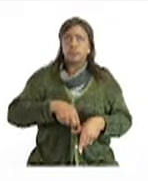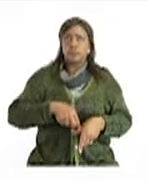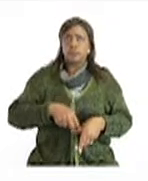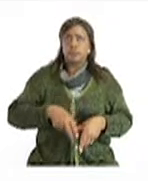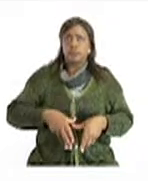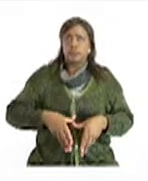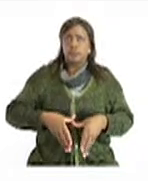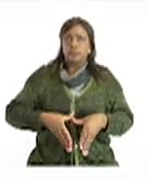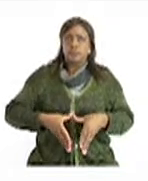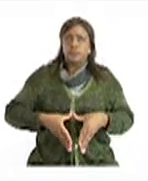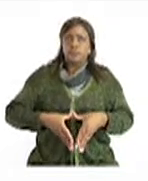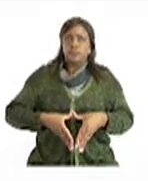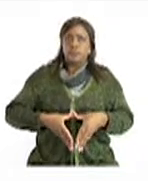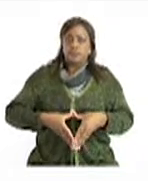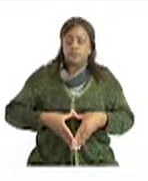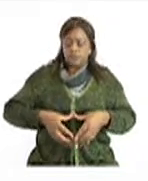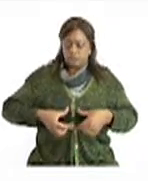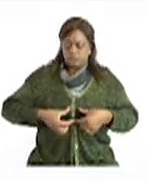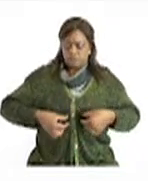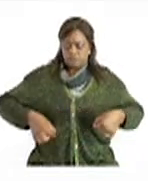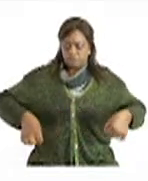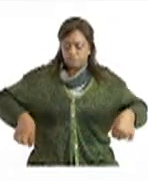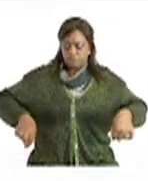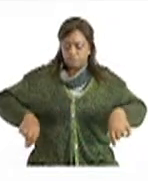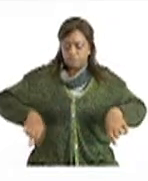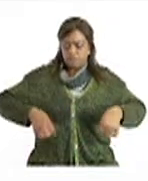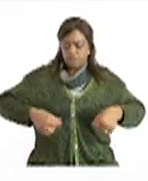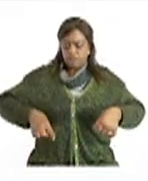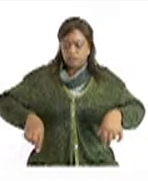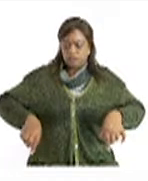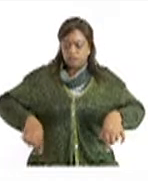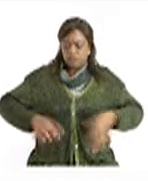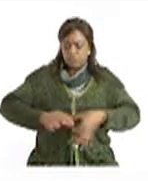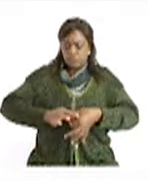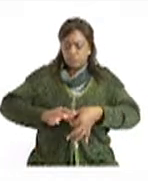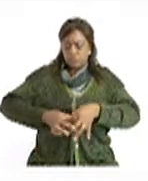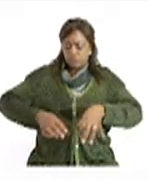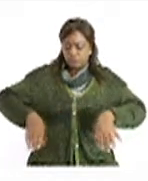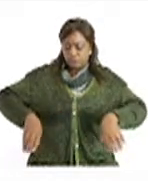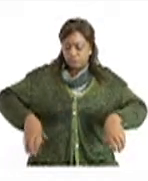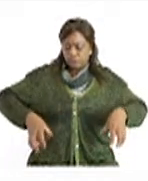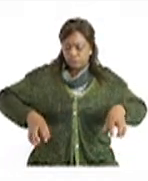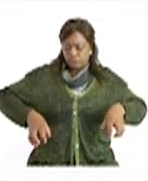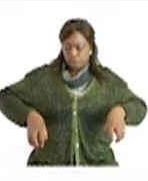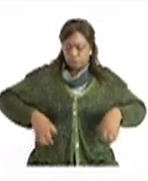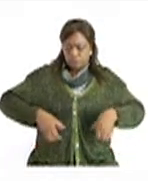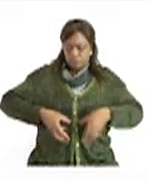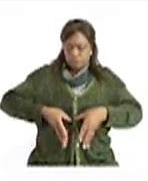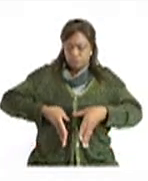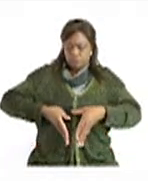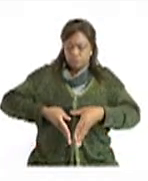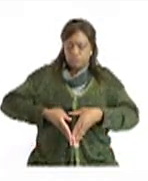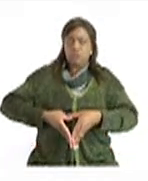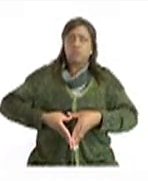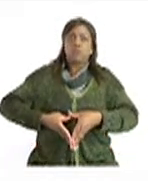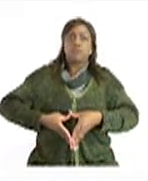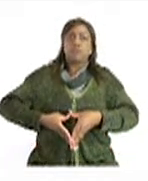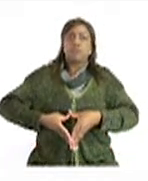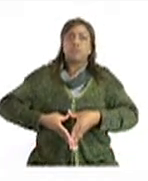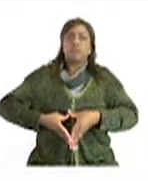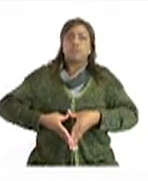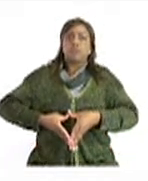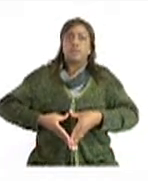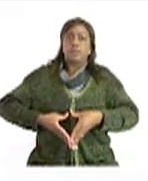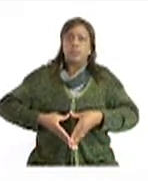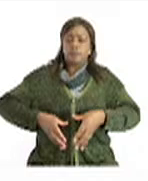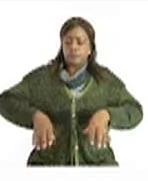while the fallopian tubes or oviduct connects the ovaries to the uterus, and the